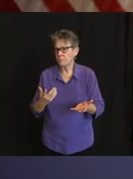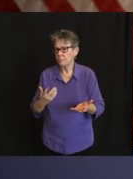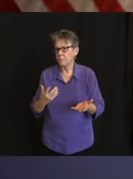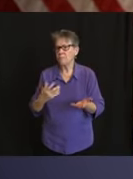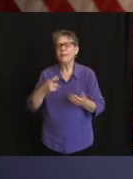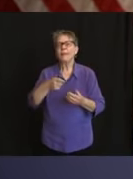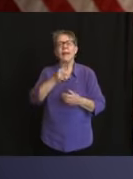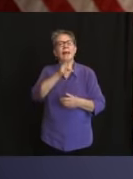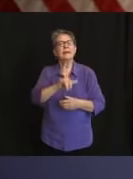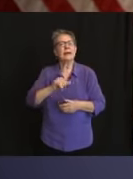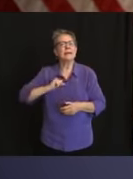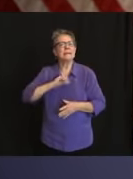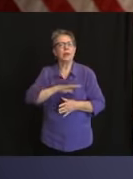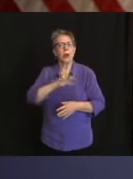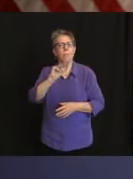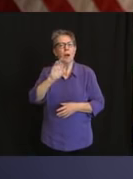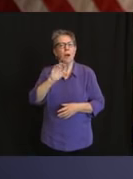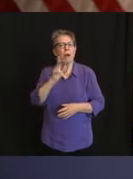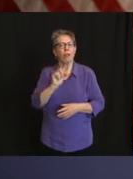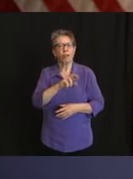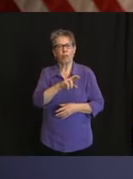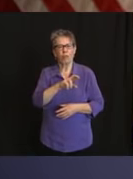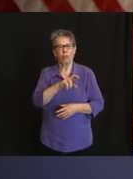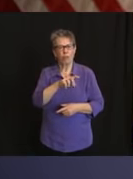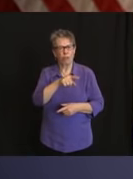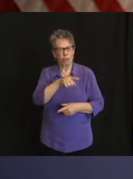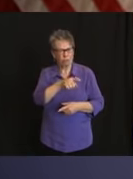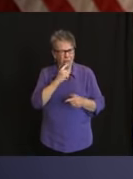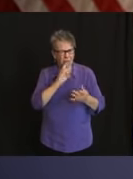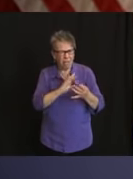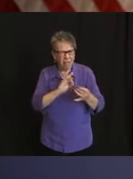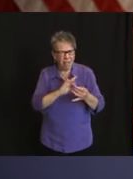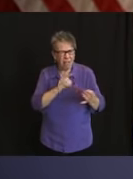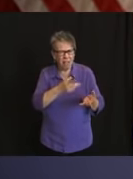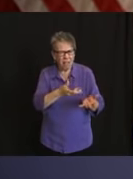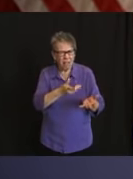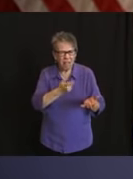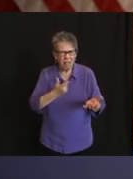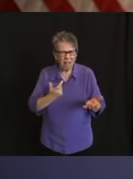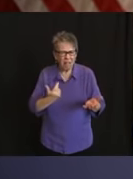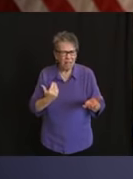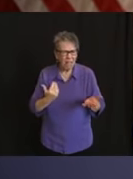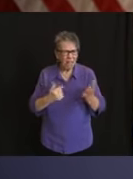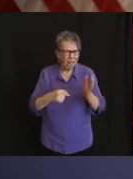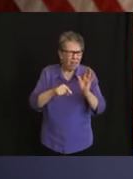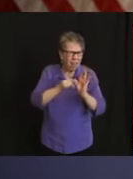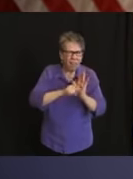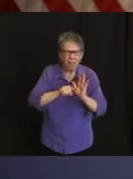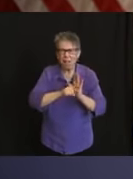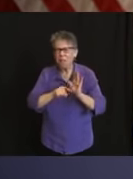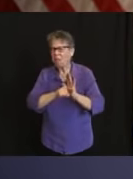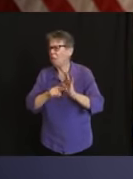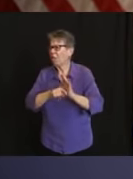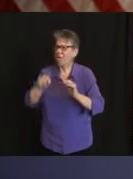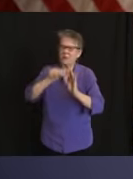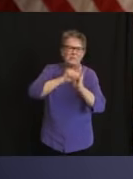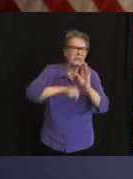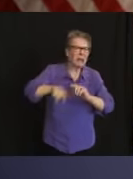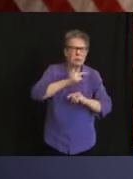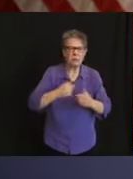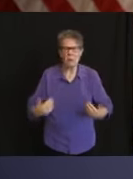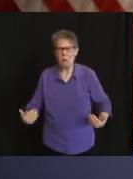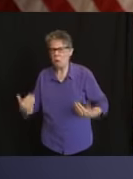it's un-American to take the kind of position, apparently, that Senator McConnell has taken? Okay. Is that